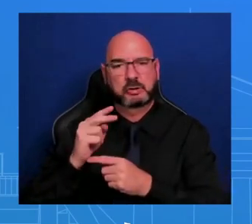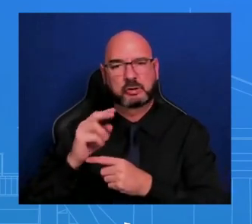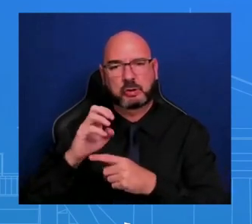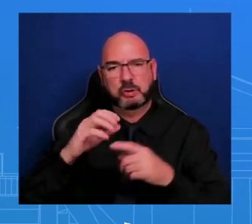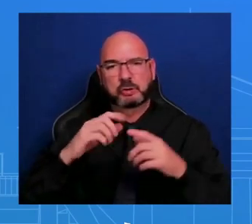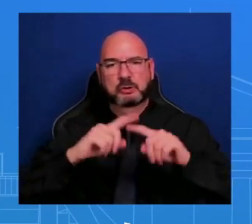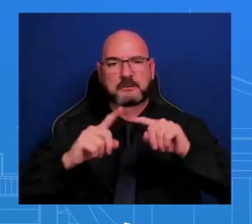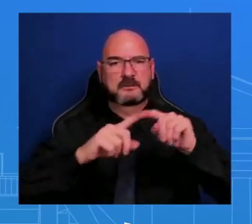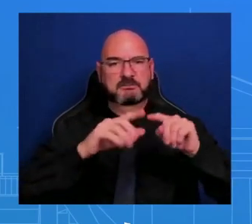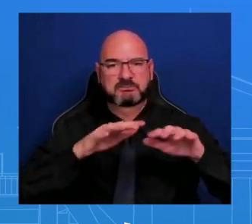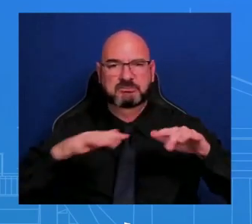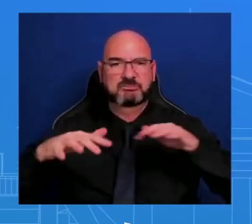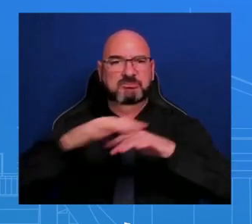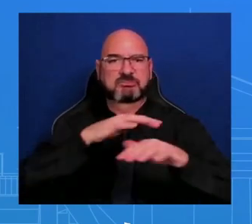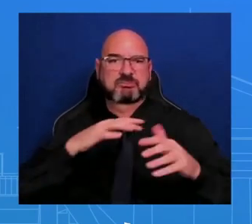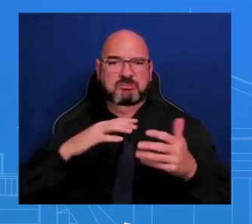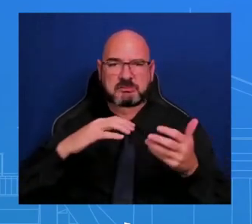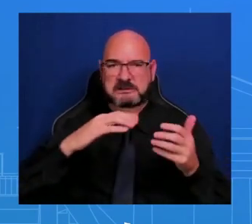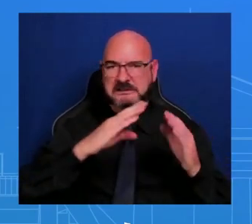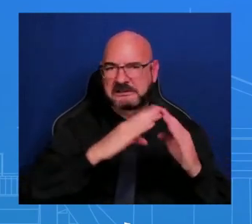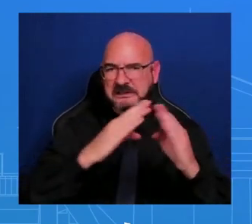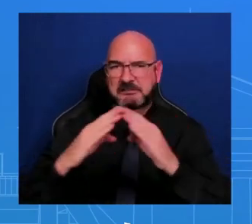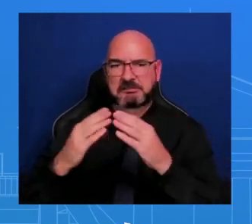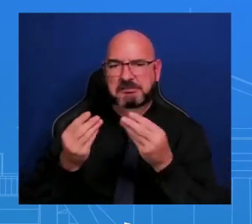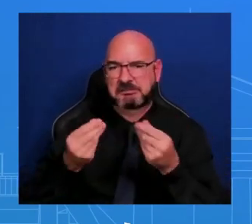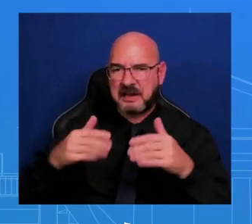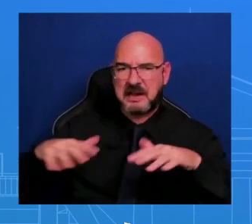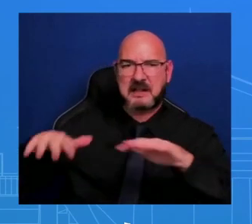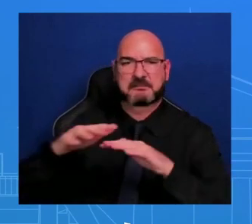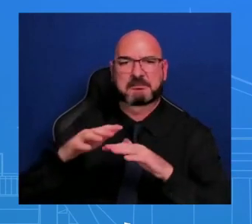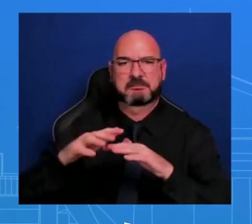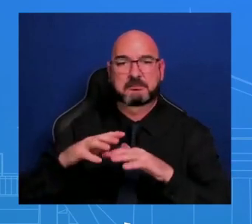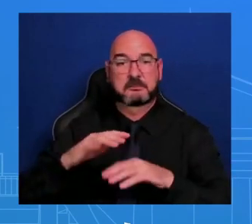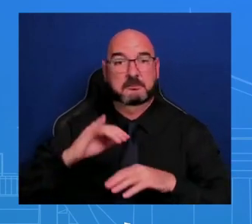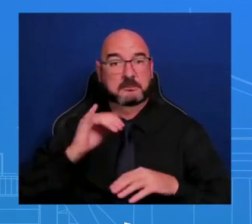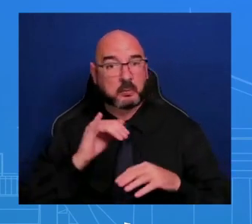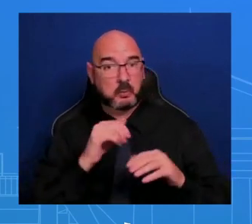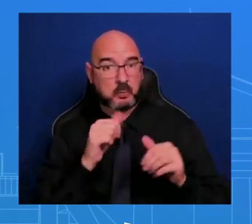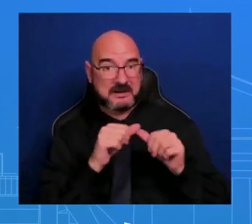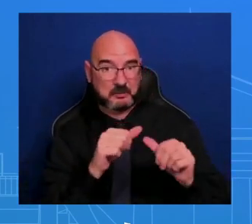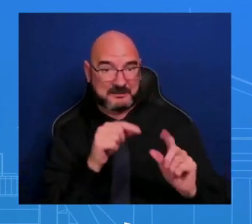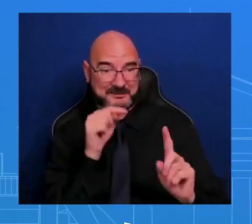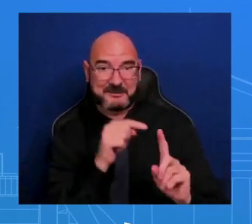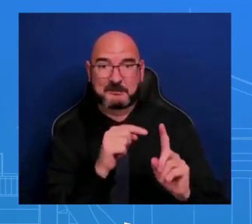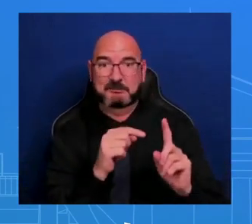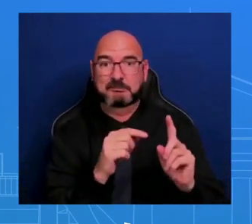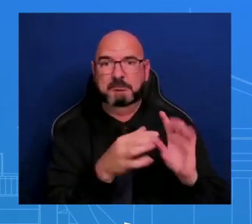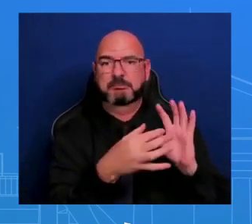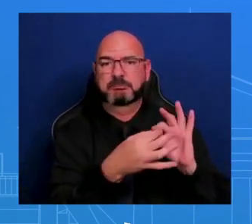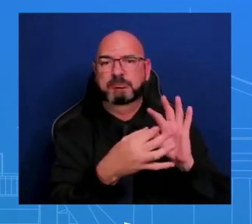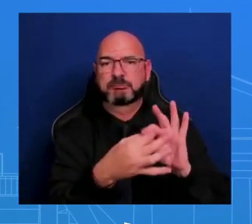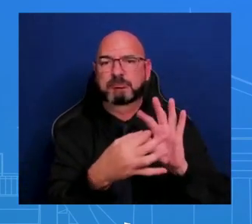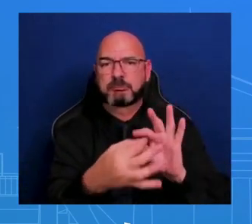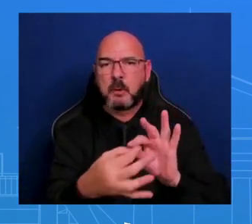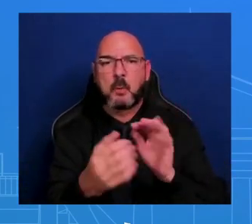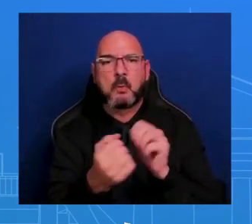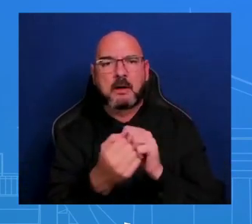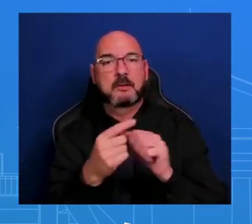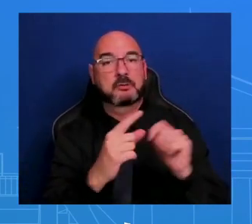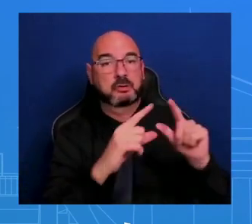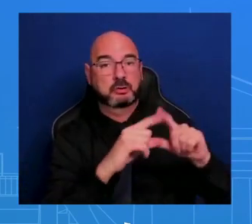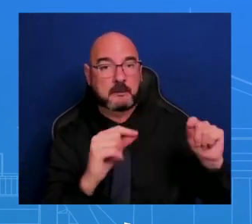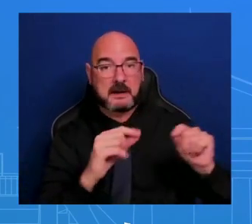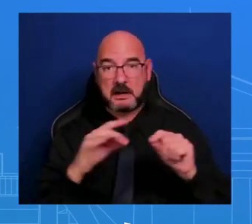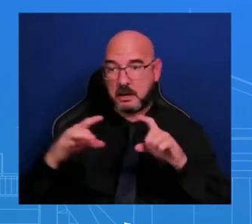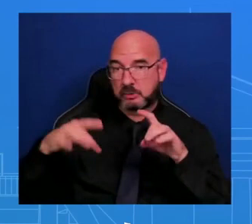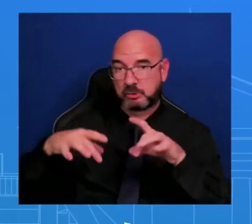with Japan, and again, continuing to work on this AUKUS implementation. AUKUS, as you know, is the trilateral agreement between Great Britain,